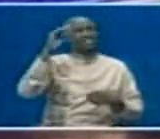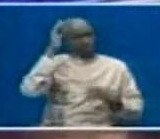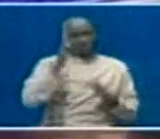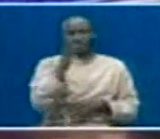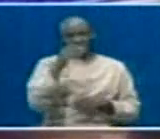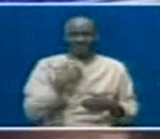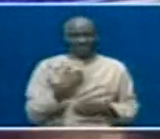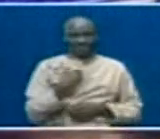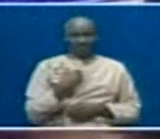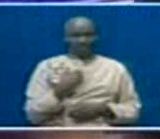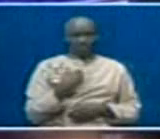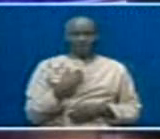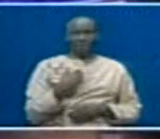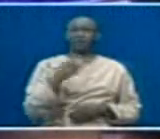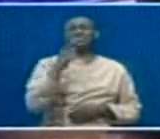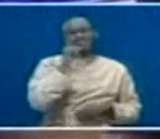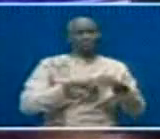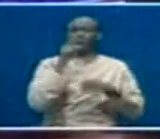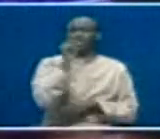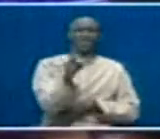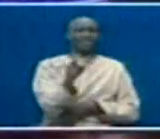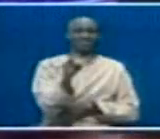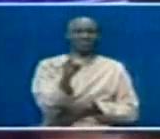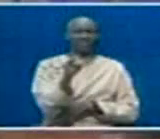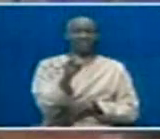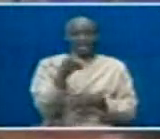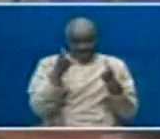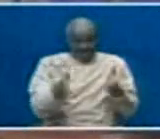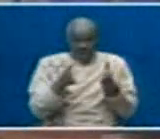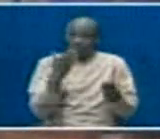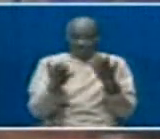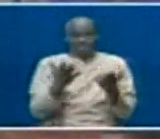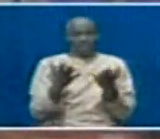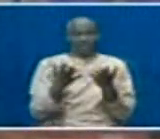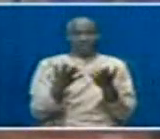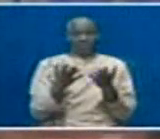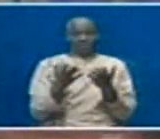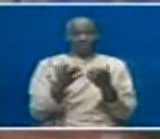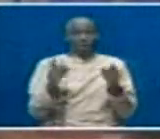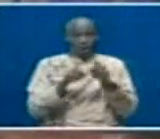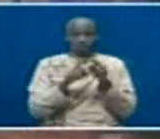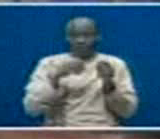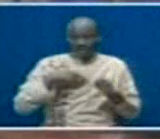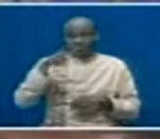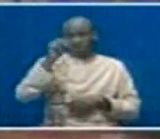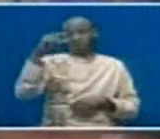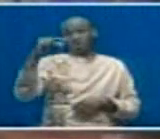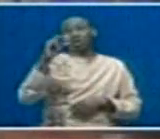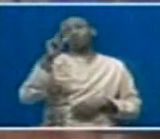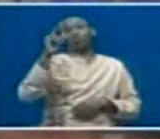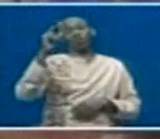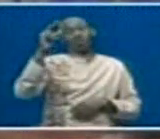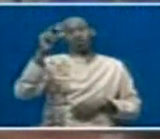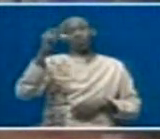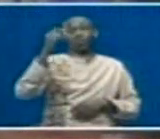No. No, but you know, when you say that, you don't know. Now maybe. Up until well, now. There's also Ngugi with Ngugi with Thiong'o. Who is big